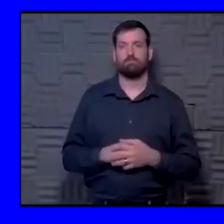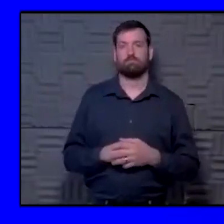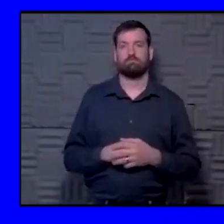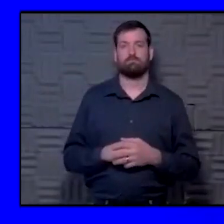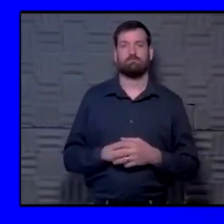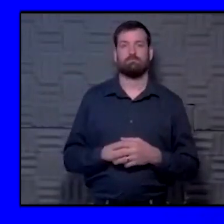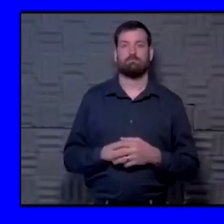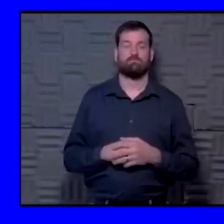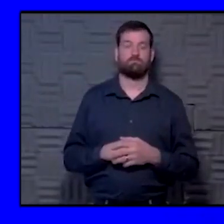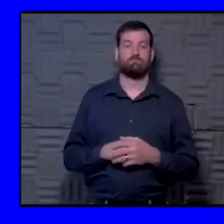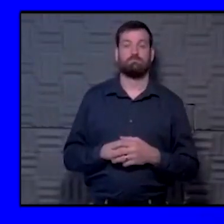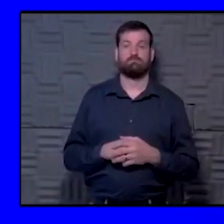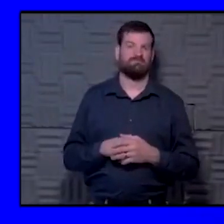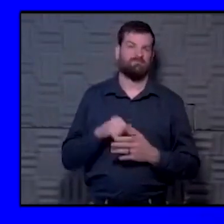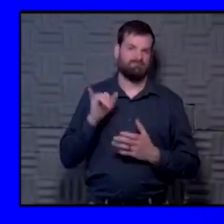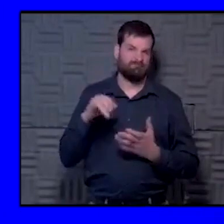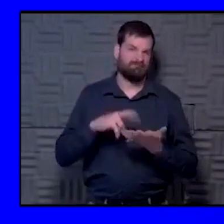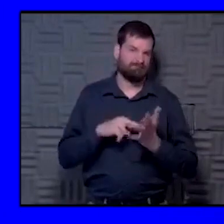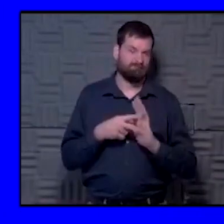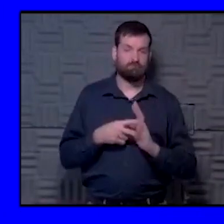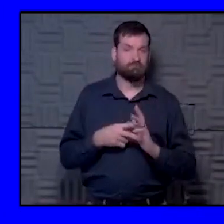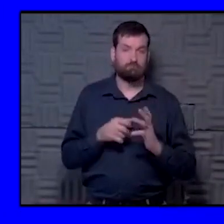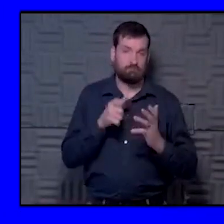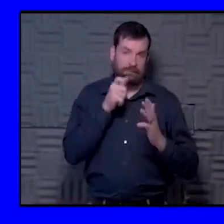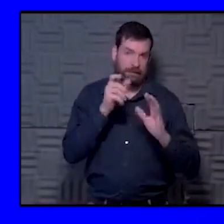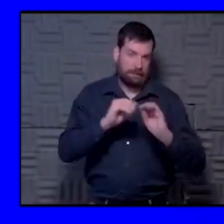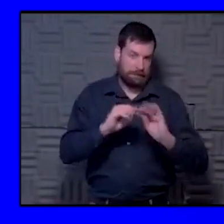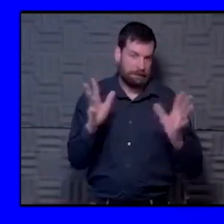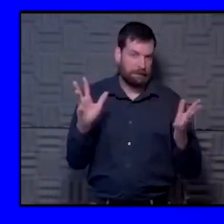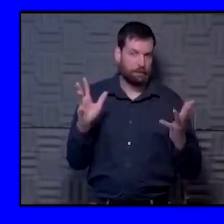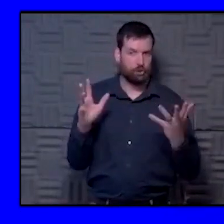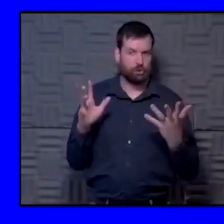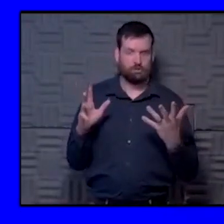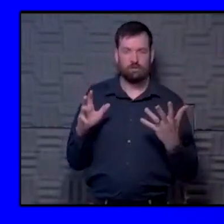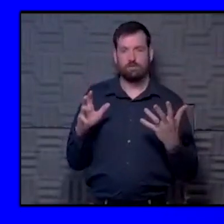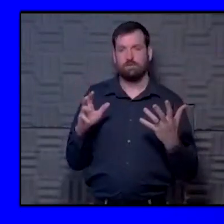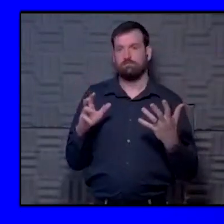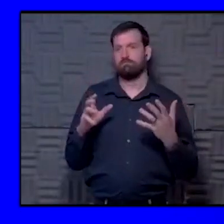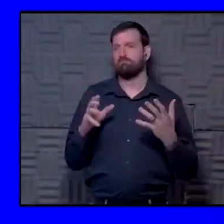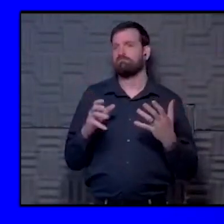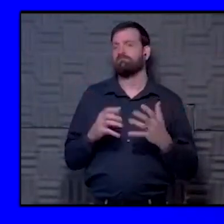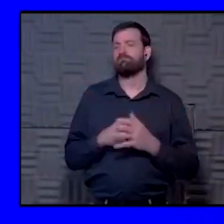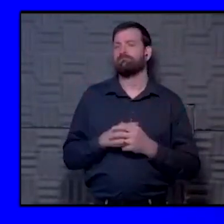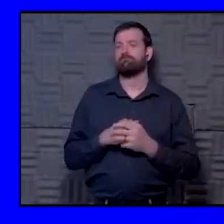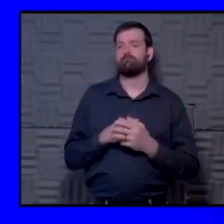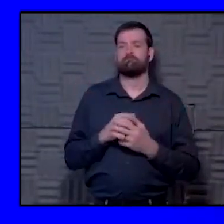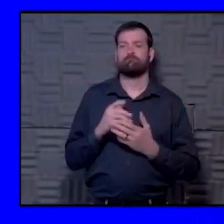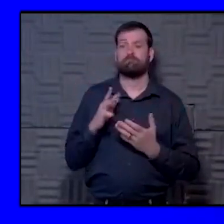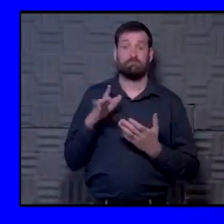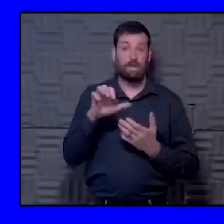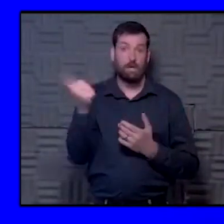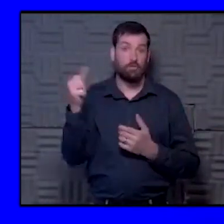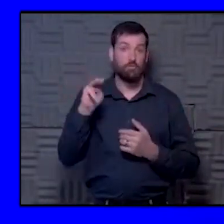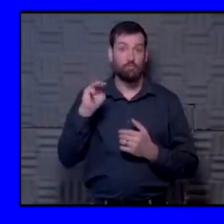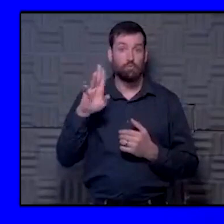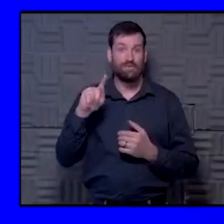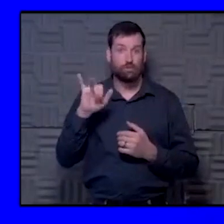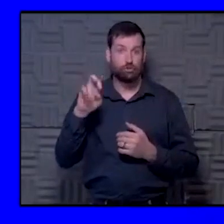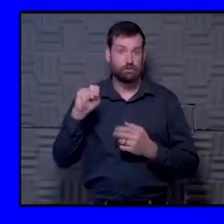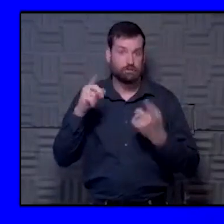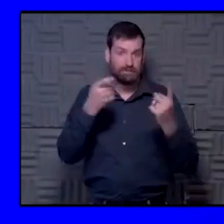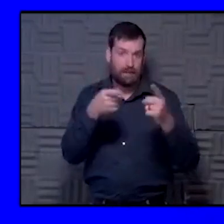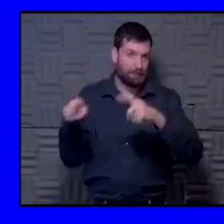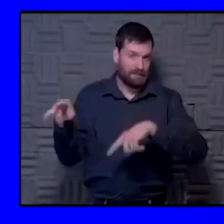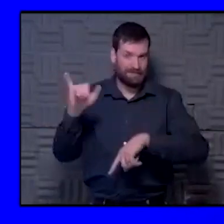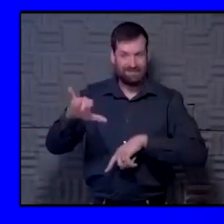that's basically what it is. It's unclear, how much further the other variants are, or any other mutations are in the rest